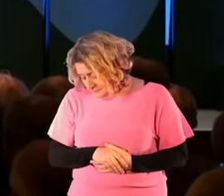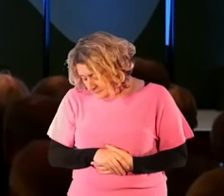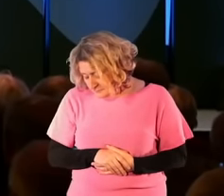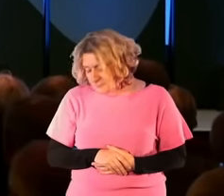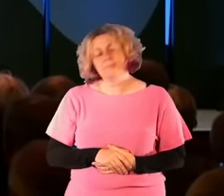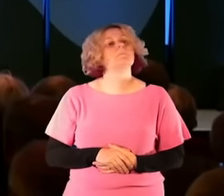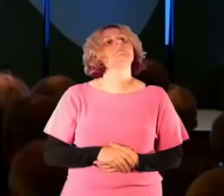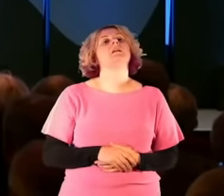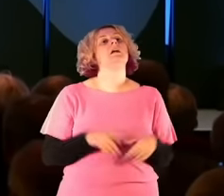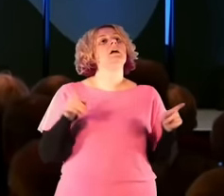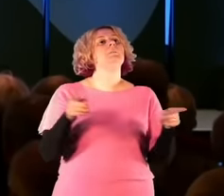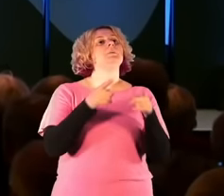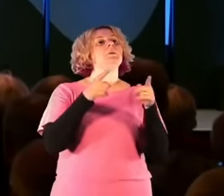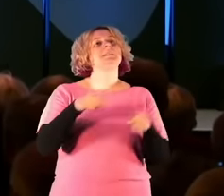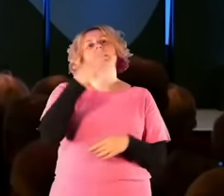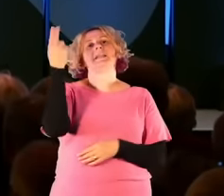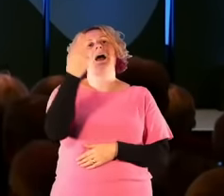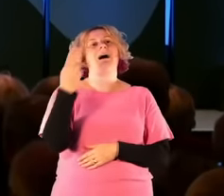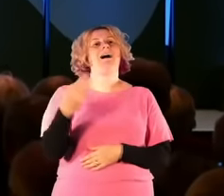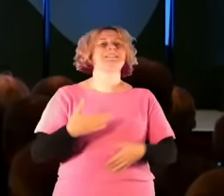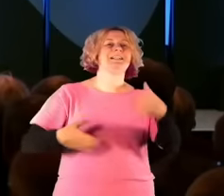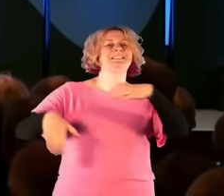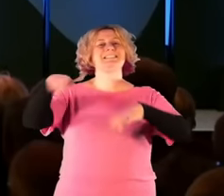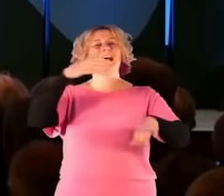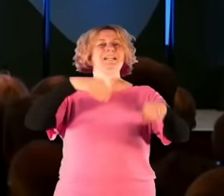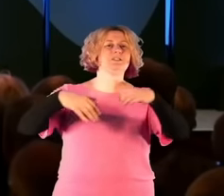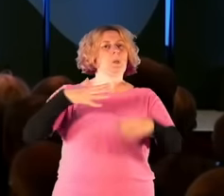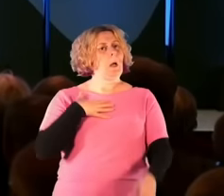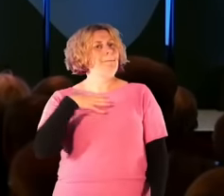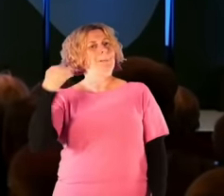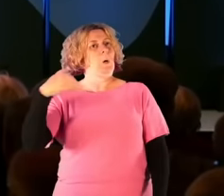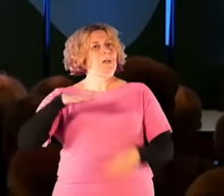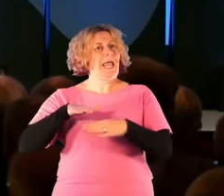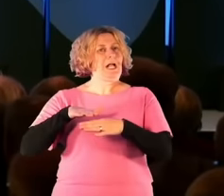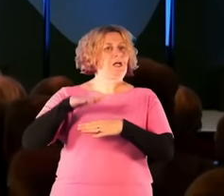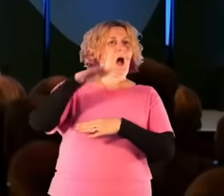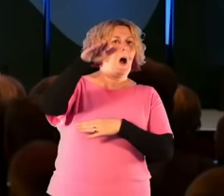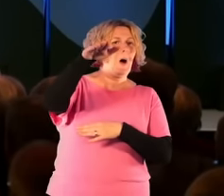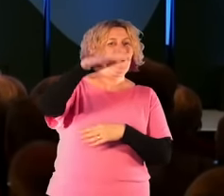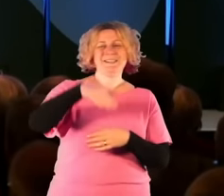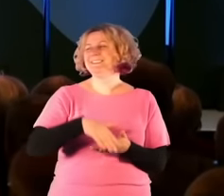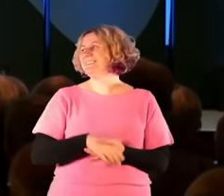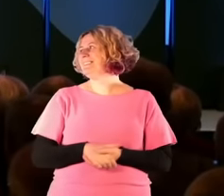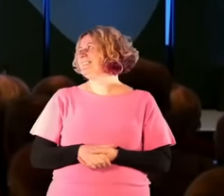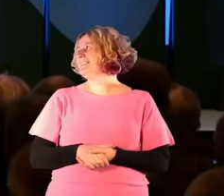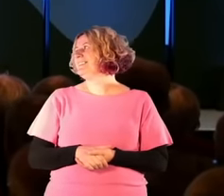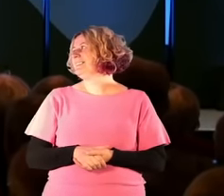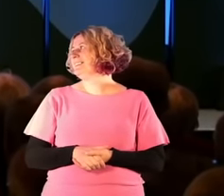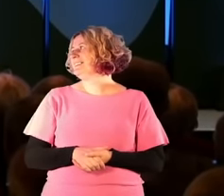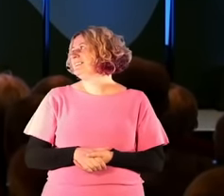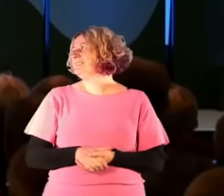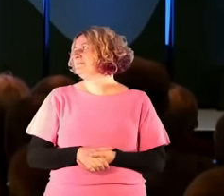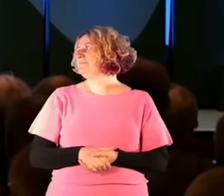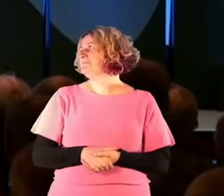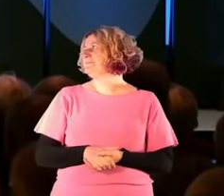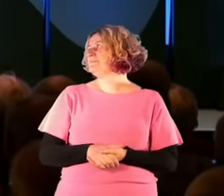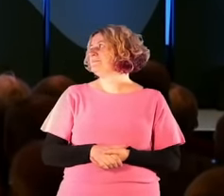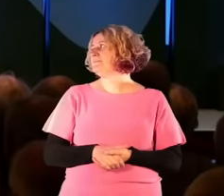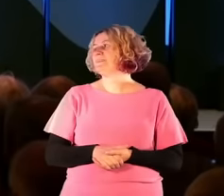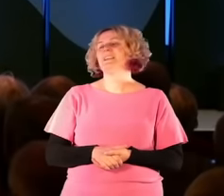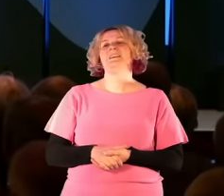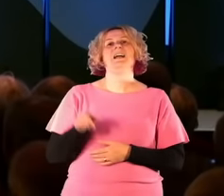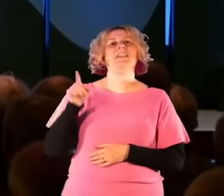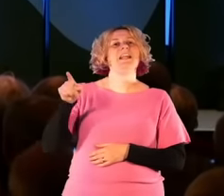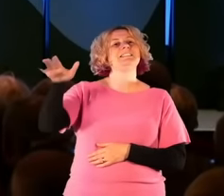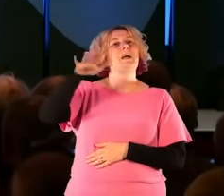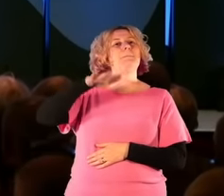Music and art and science, to boldly go where no one has ever been before and to experience. Yeah. and to look at the universe. It's a place of service.